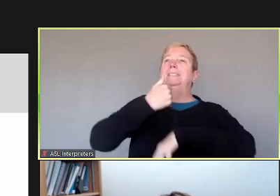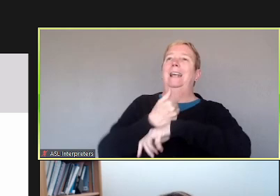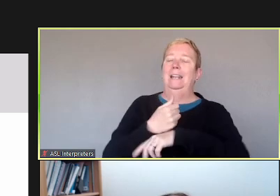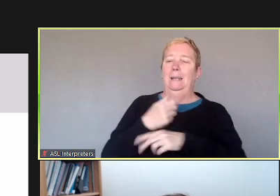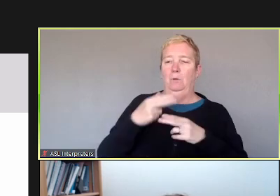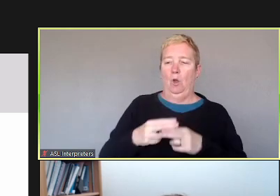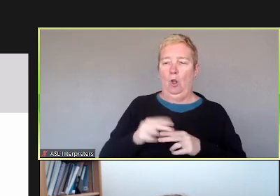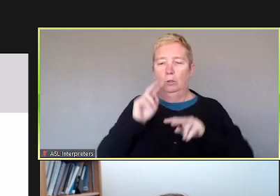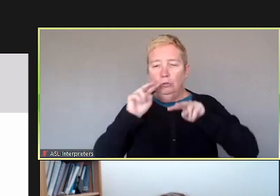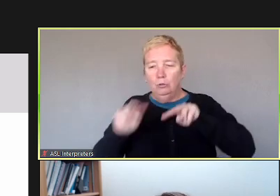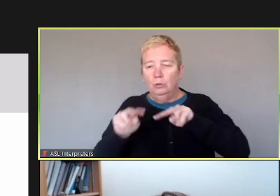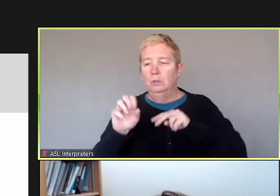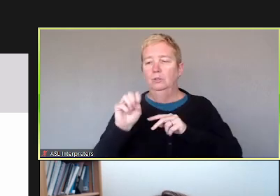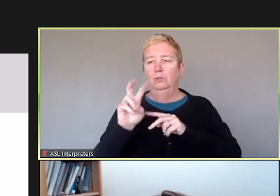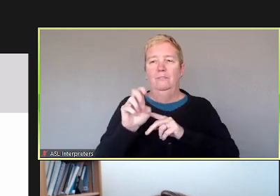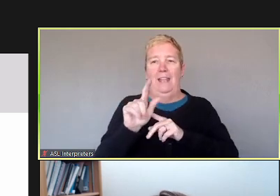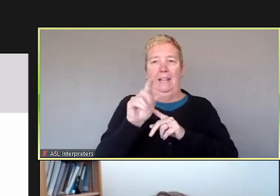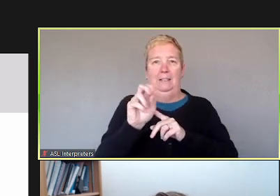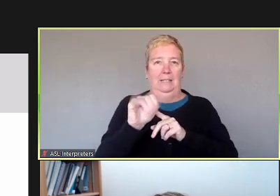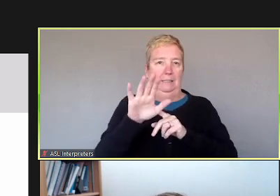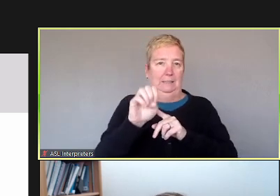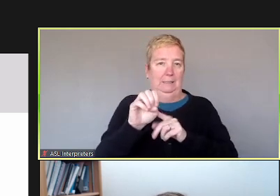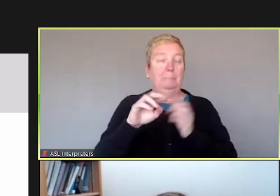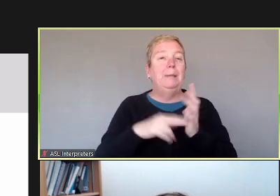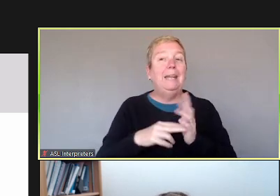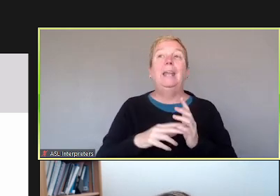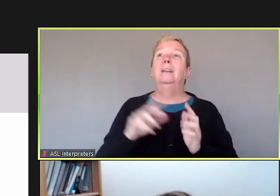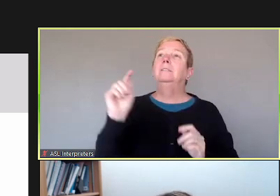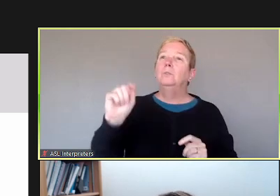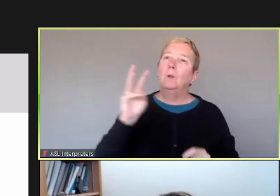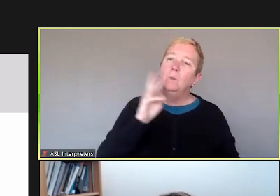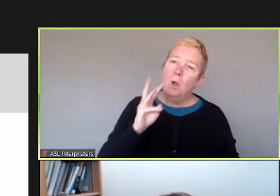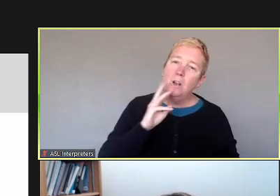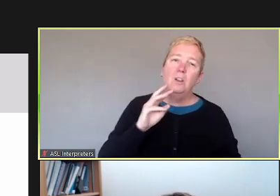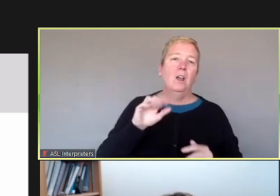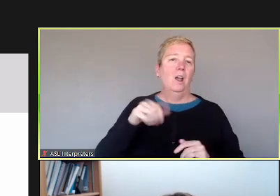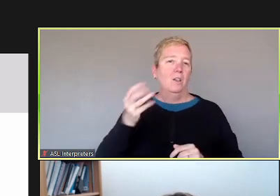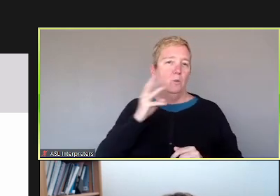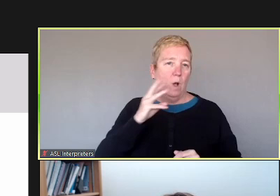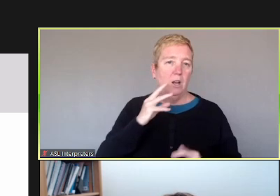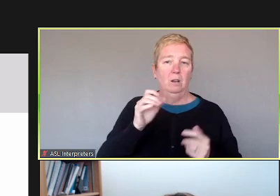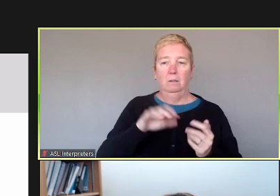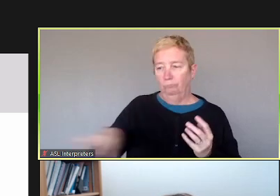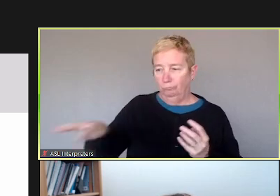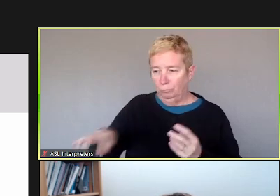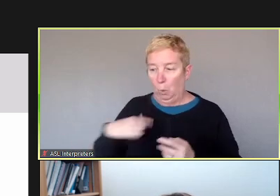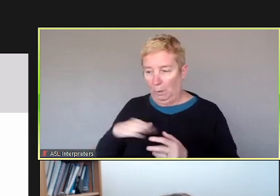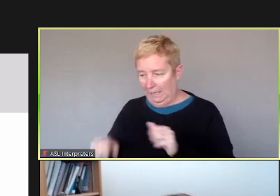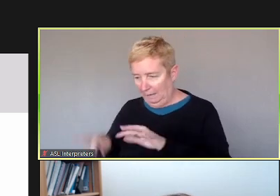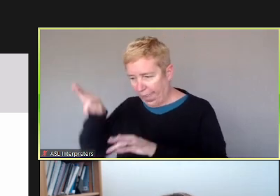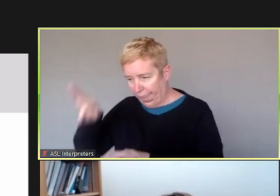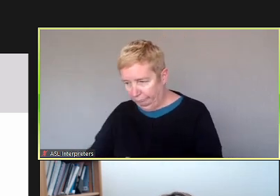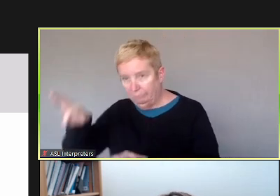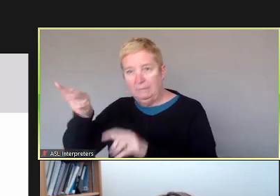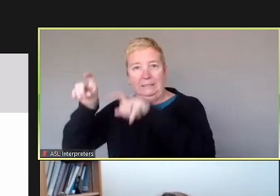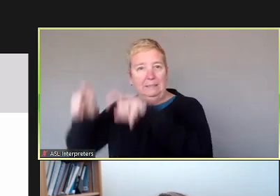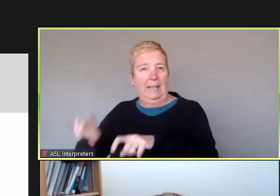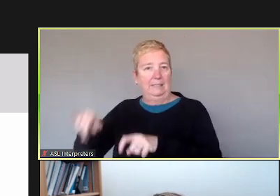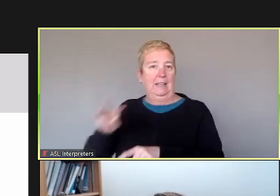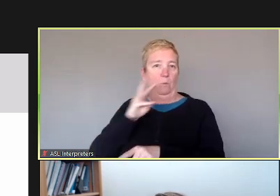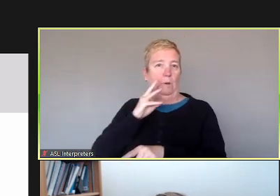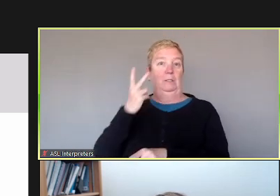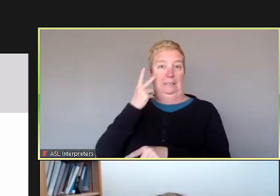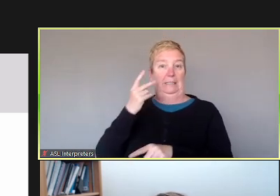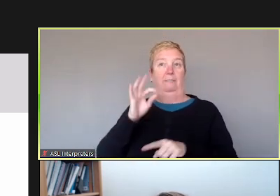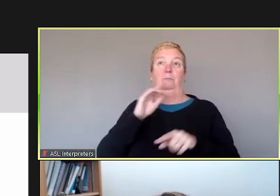virus in wastewater, and we are making some strides there. And we continue to monitor and